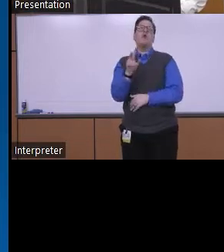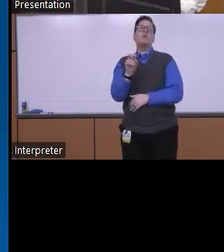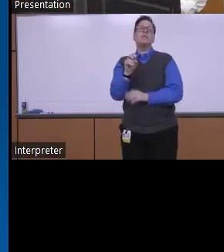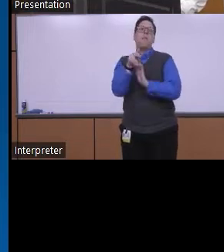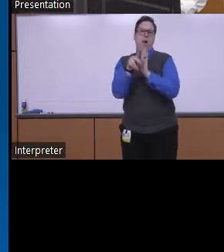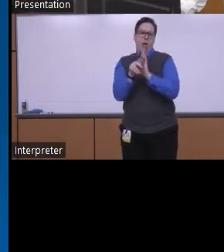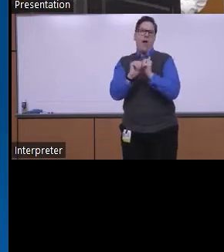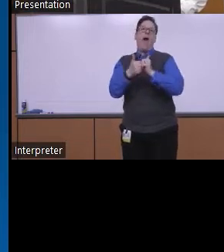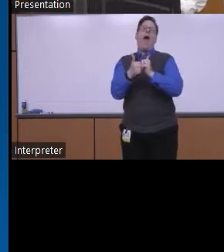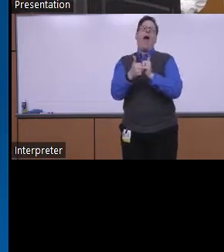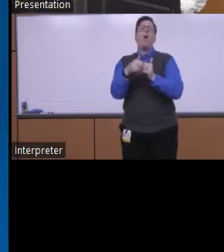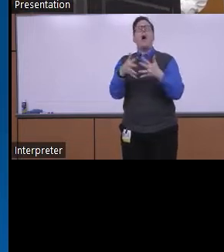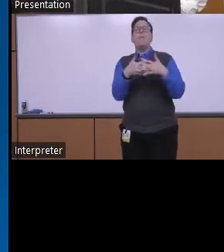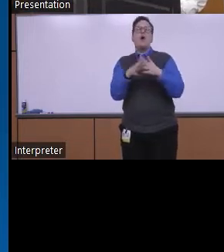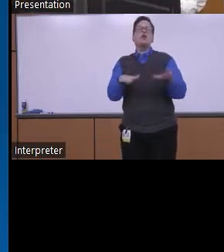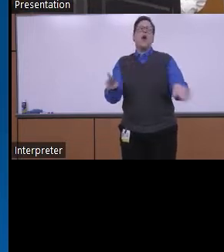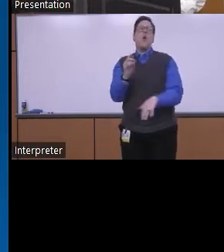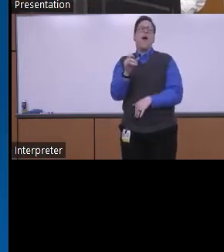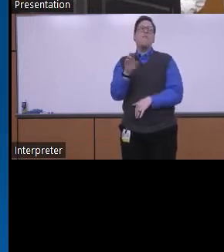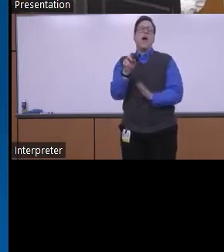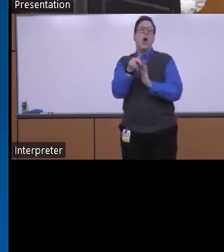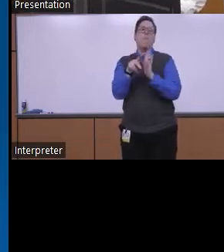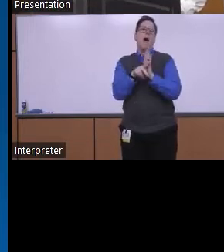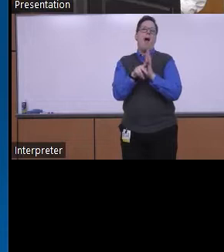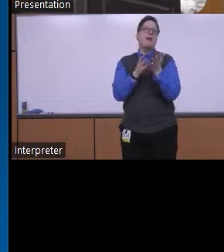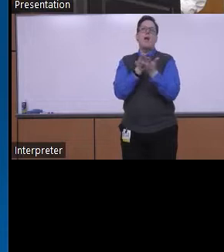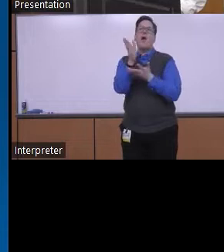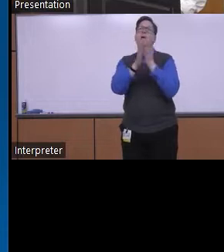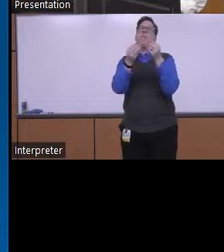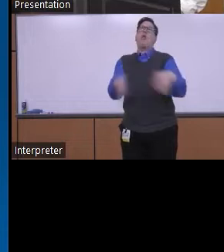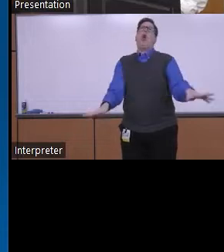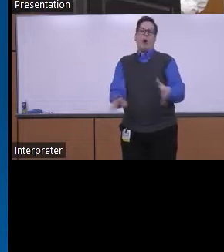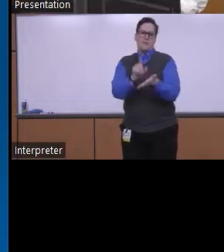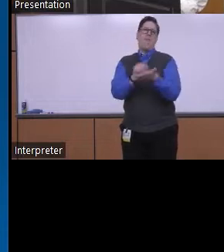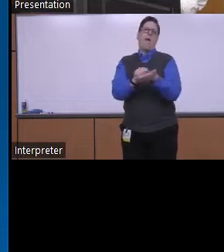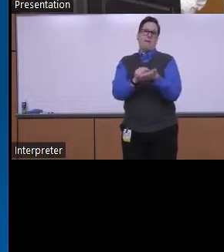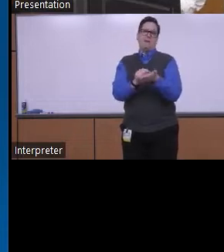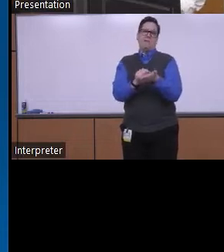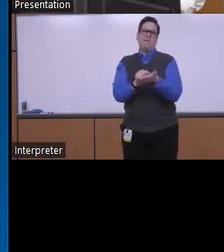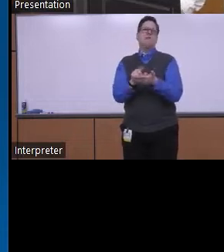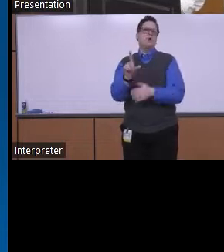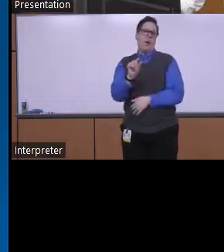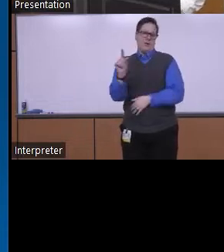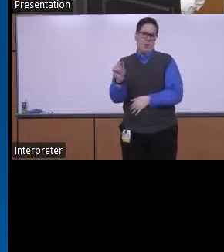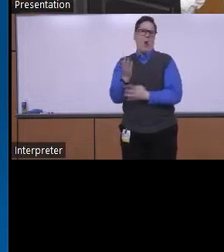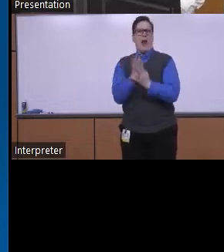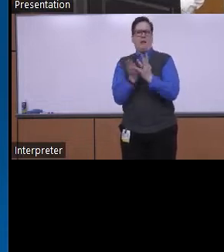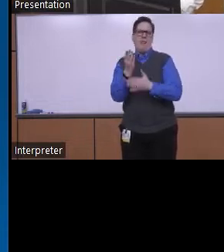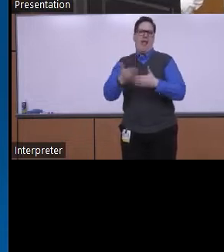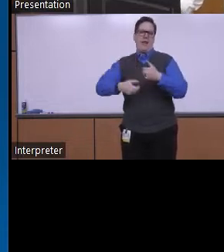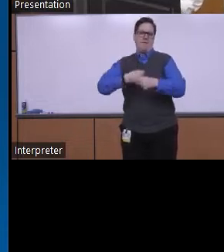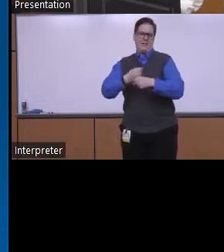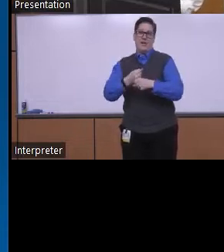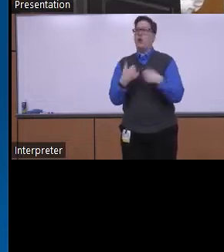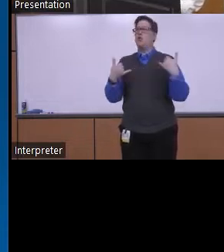American Child Welfare System Lost Its Way, was published in late 2020. And